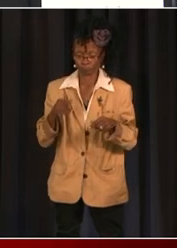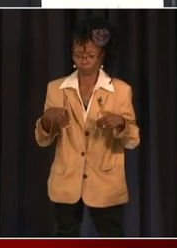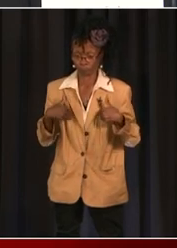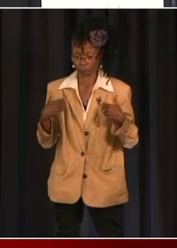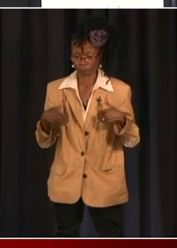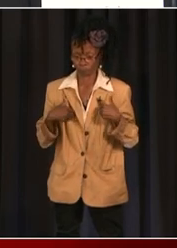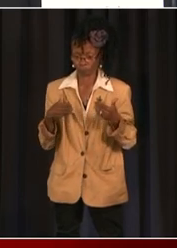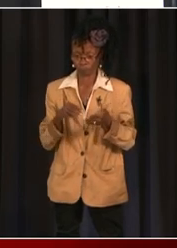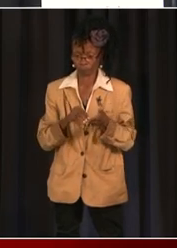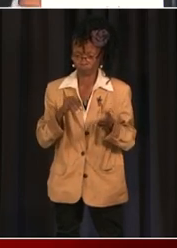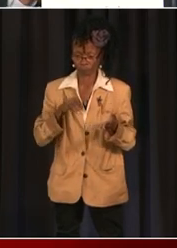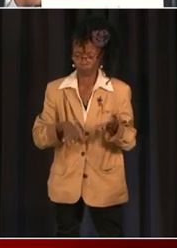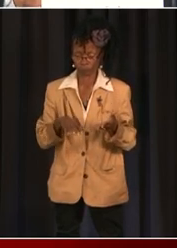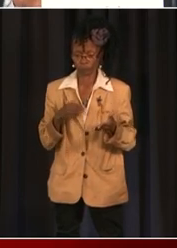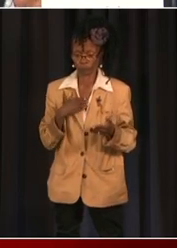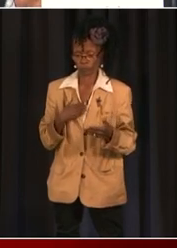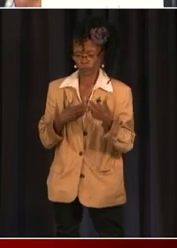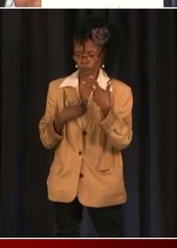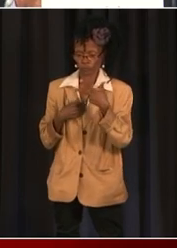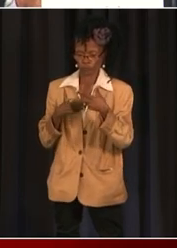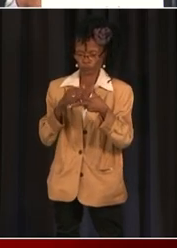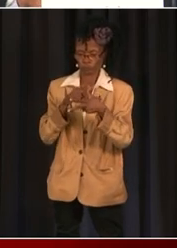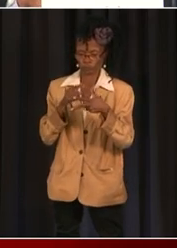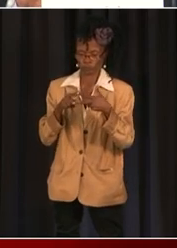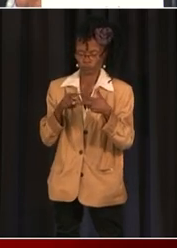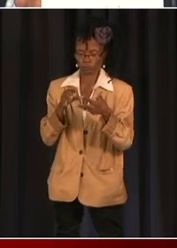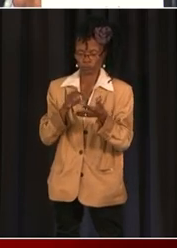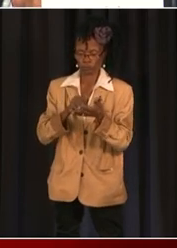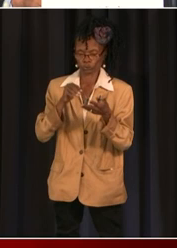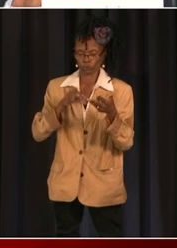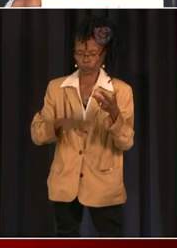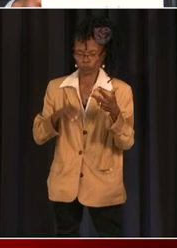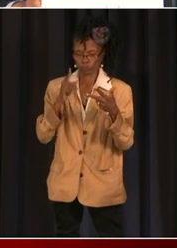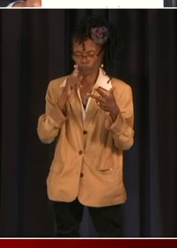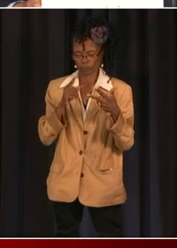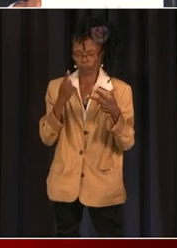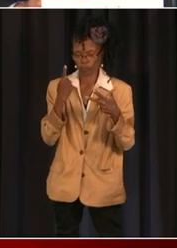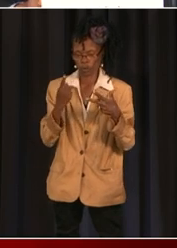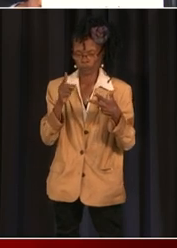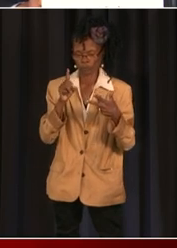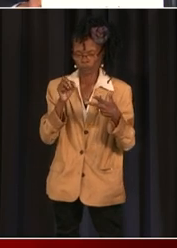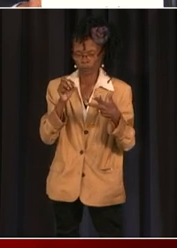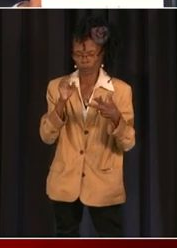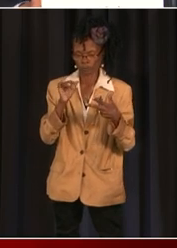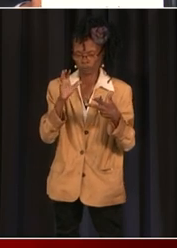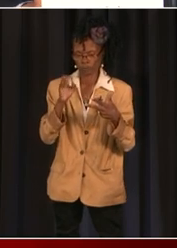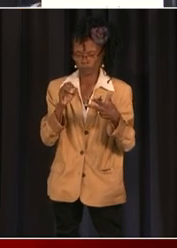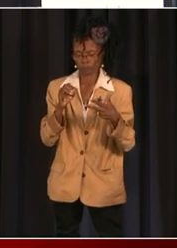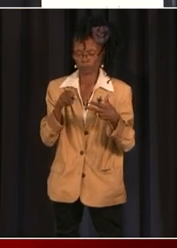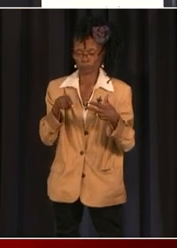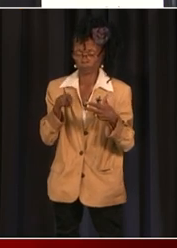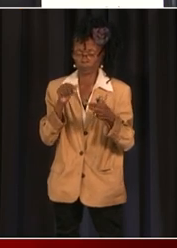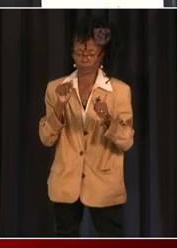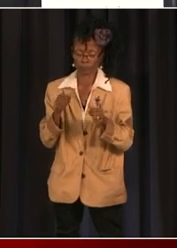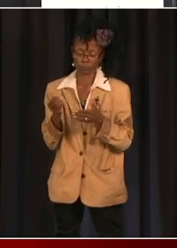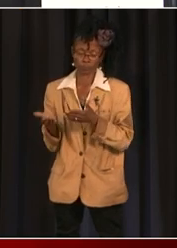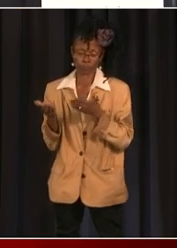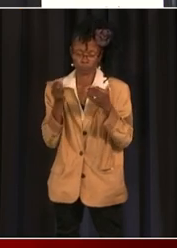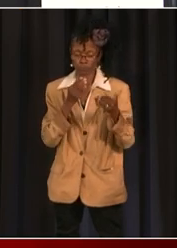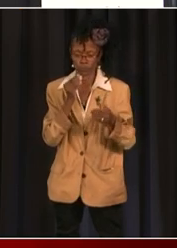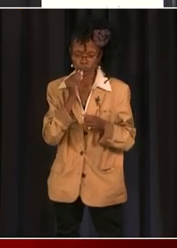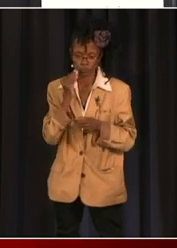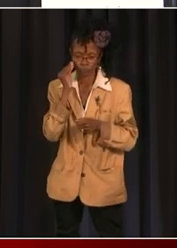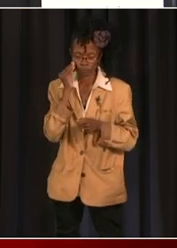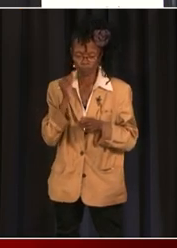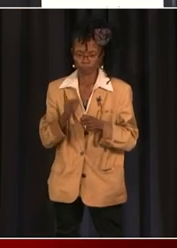the device ratio of 3-to-1, and again, those students can also take those devices home as needed.